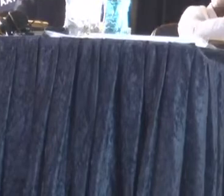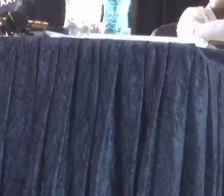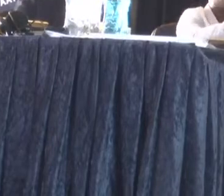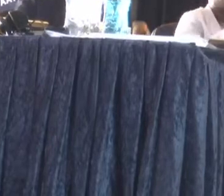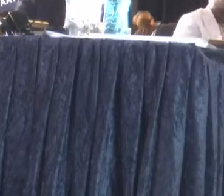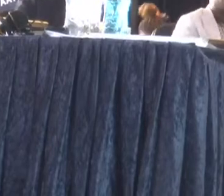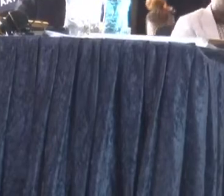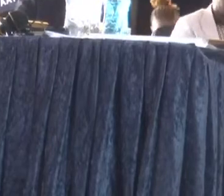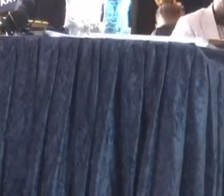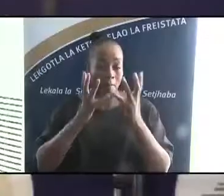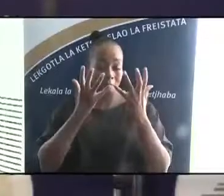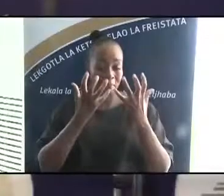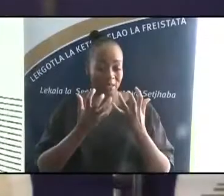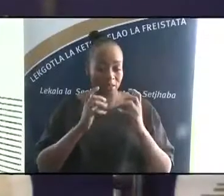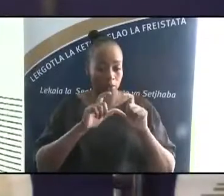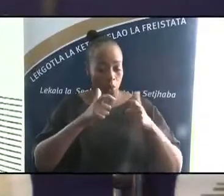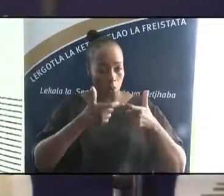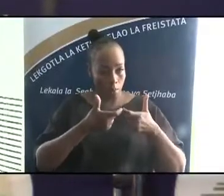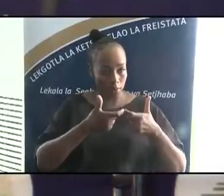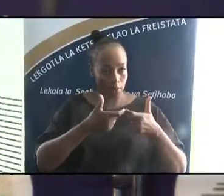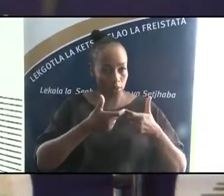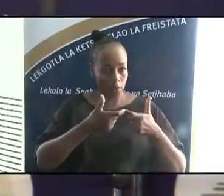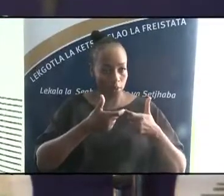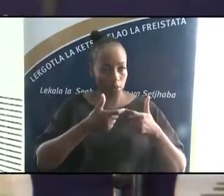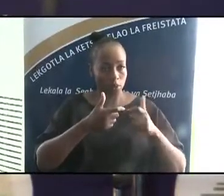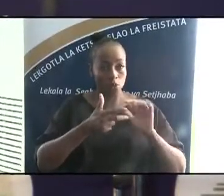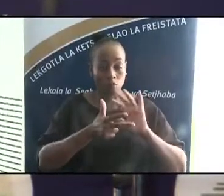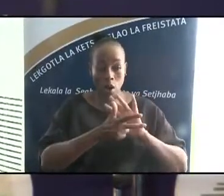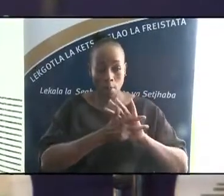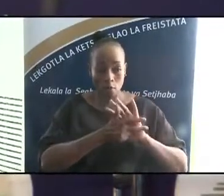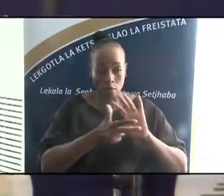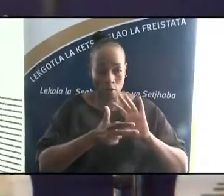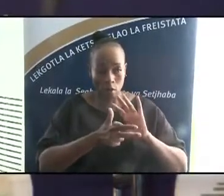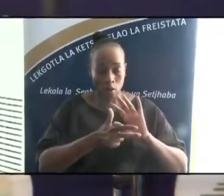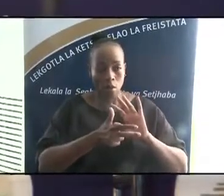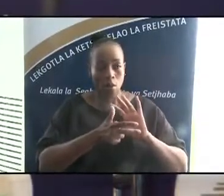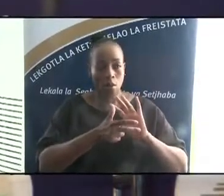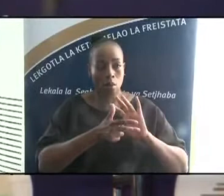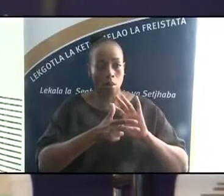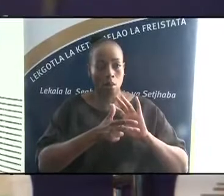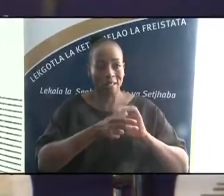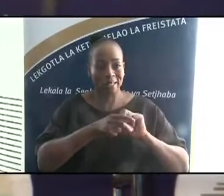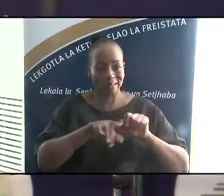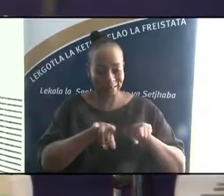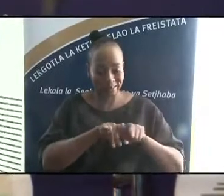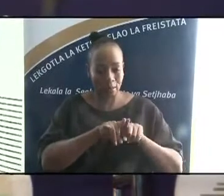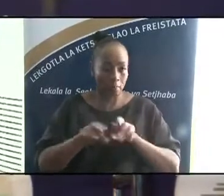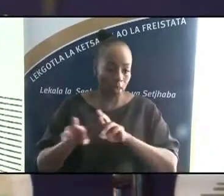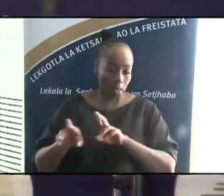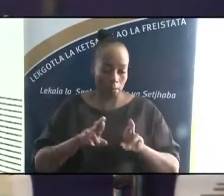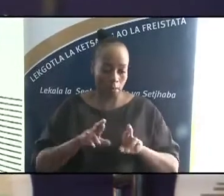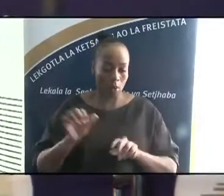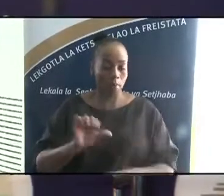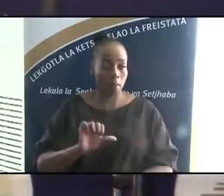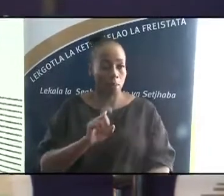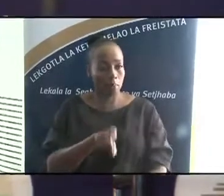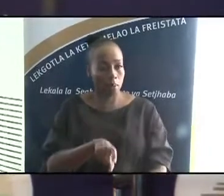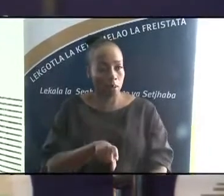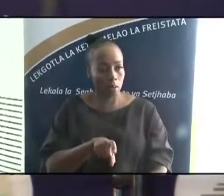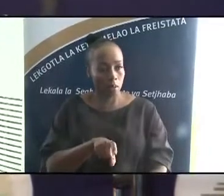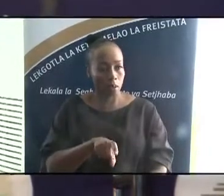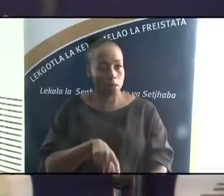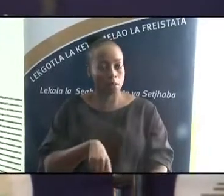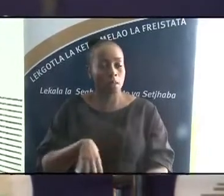and Oversight Committee, for consideration and report back.